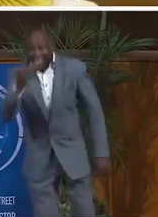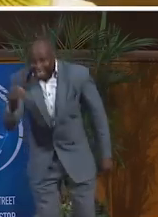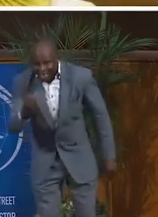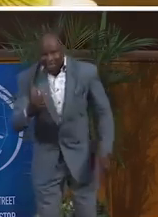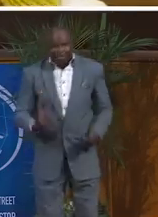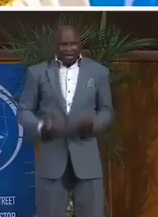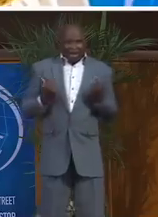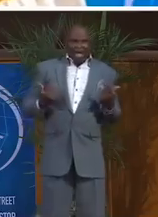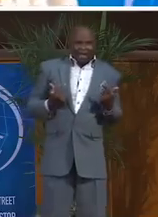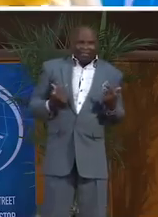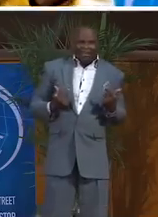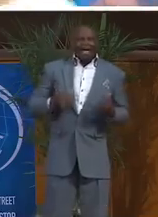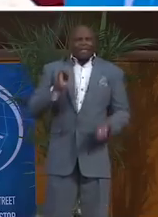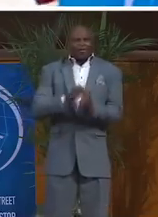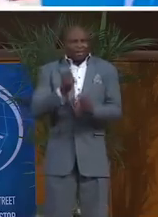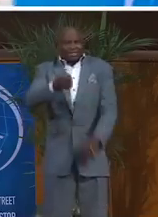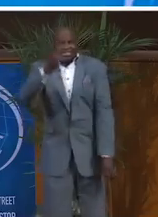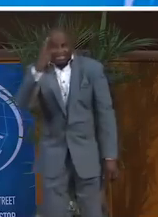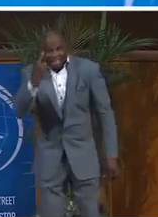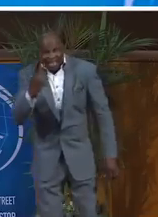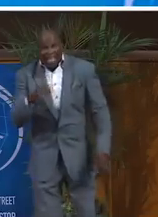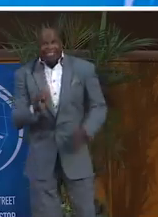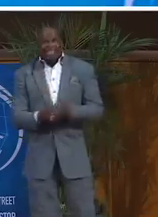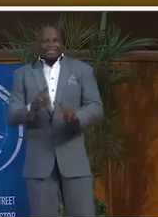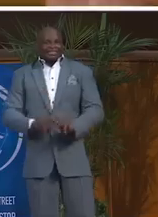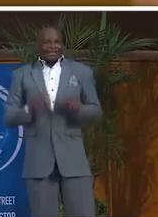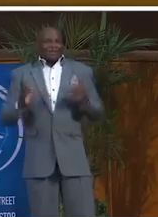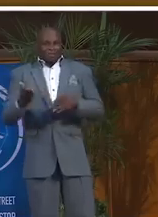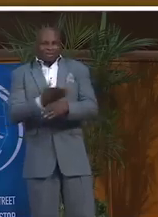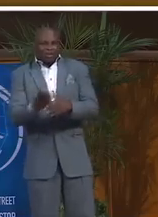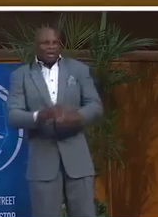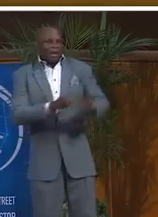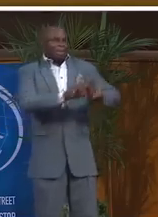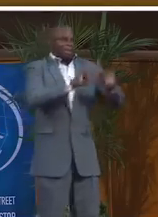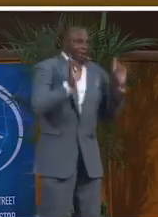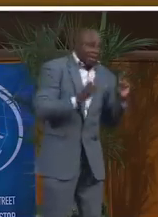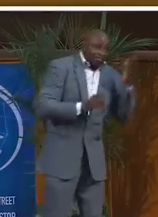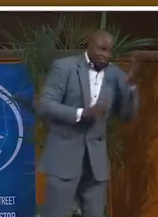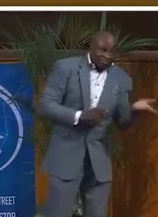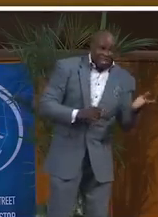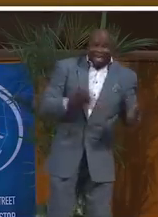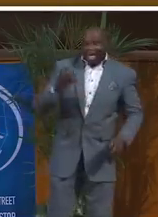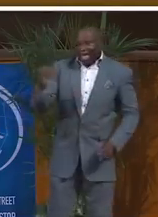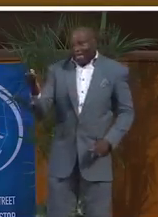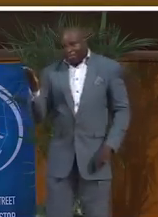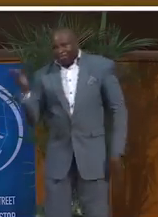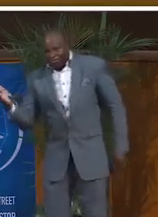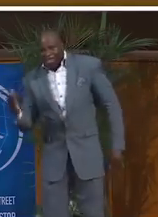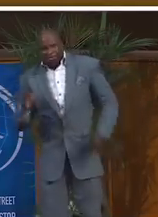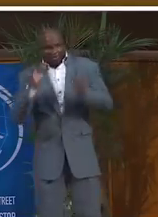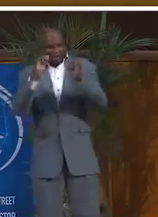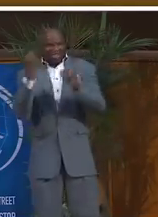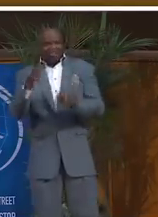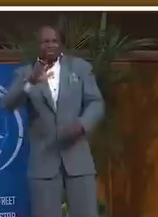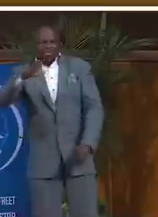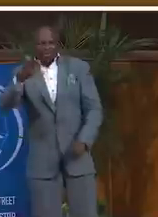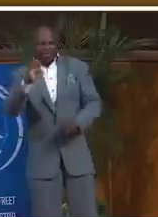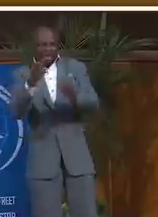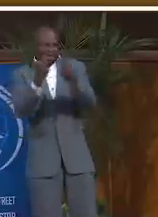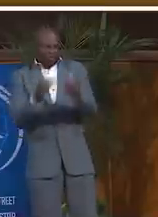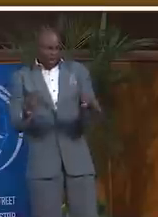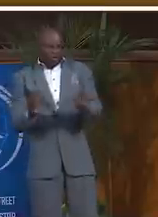I'm alive. Now I want you to understand there's a difference between but and. Let me go on and teach some third grade